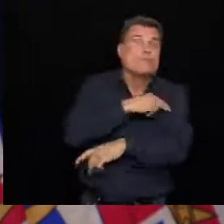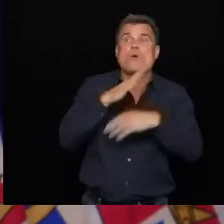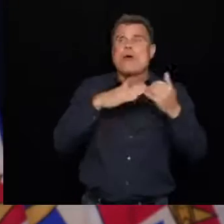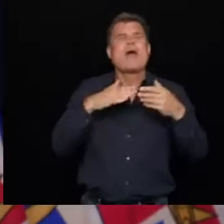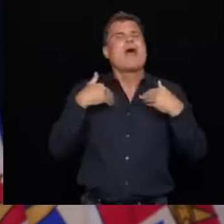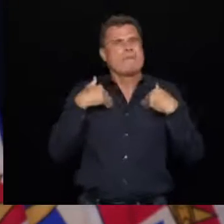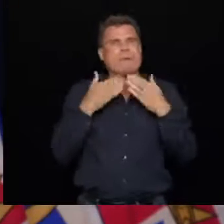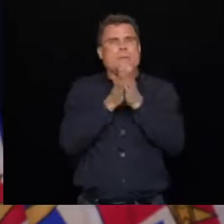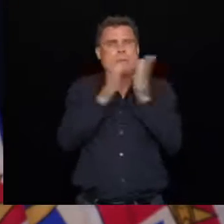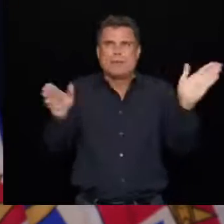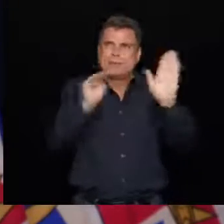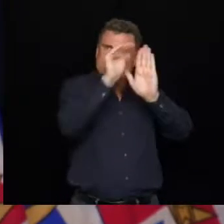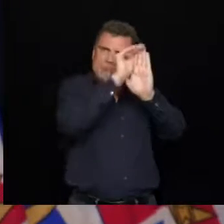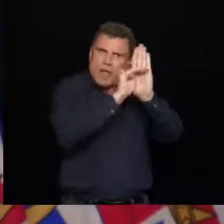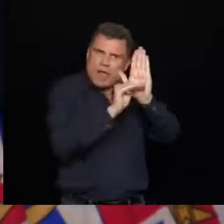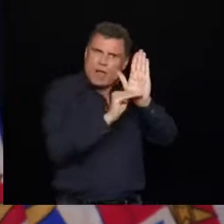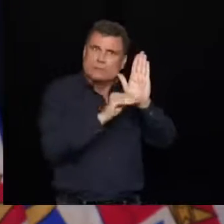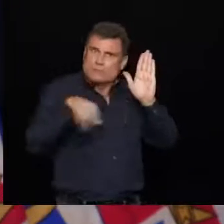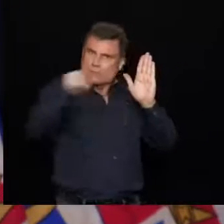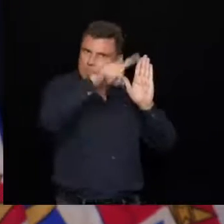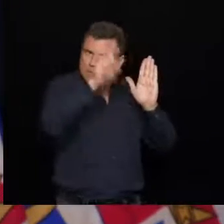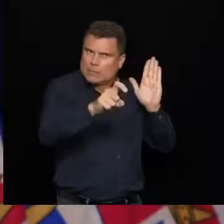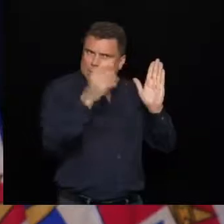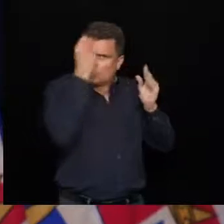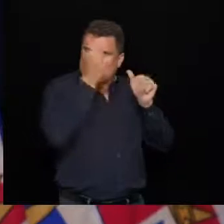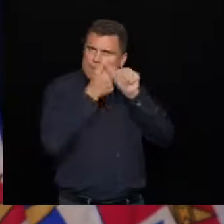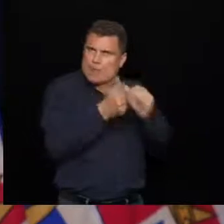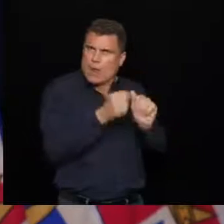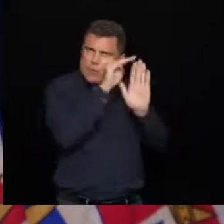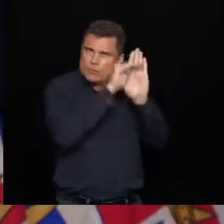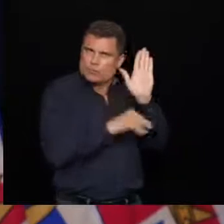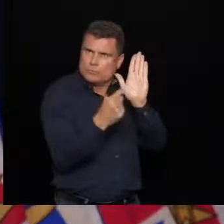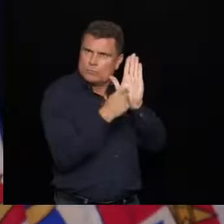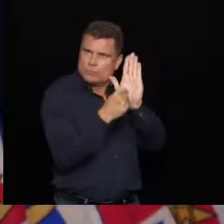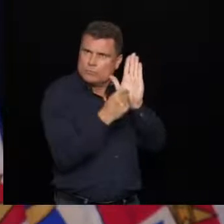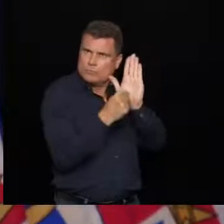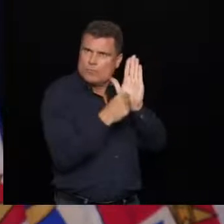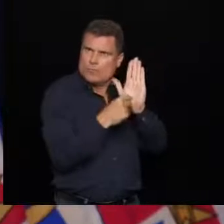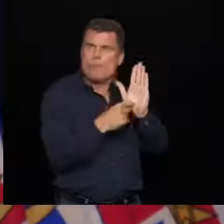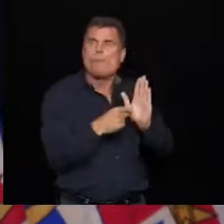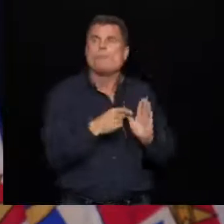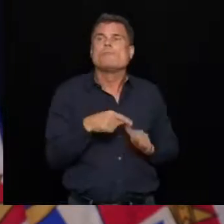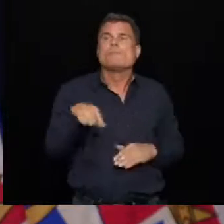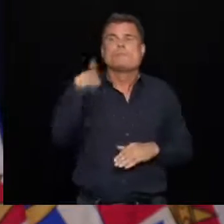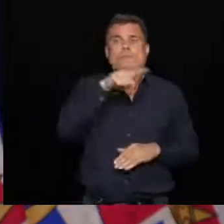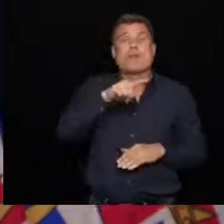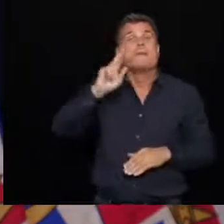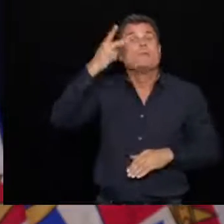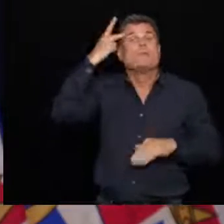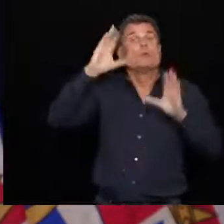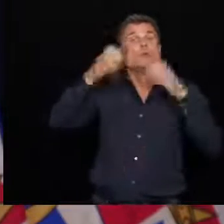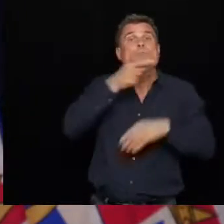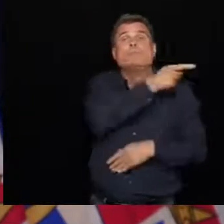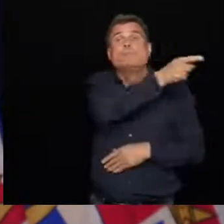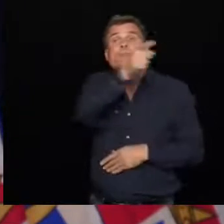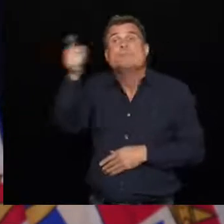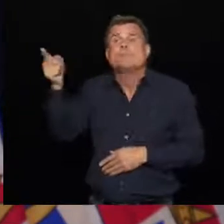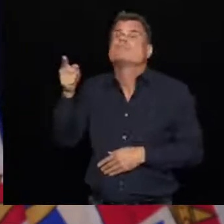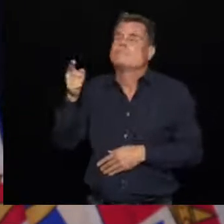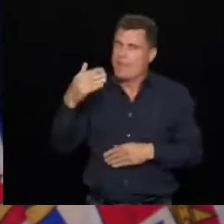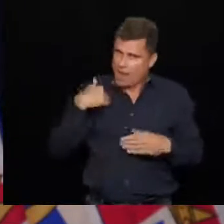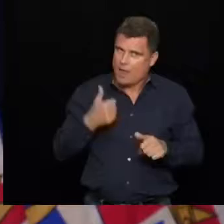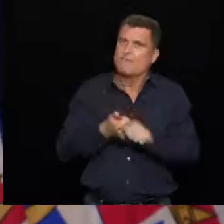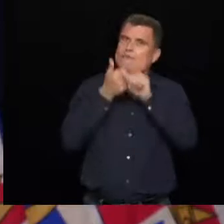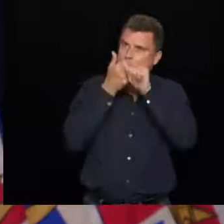each political party has come up with their COVID safety plan, as we've required, and Elections BC has a COVID